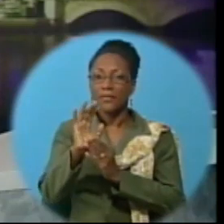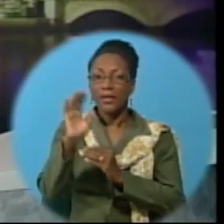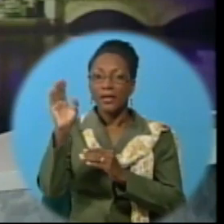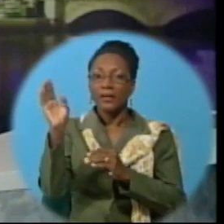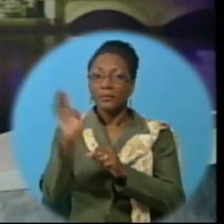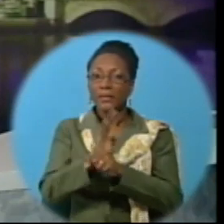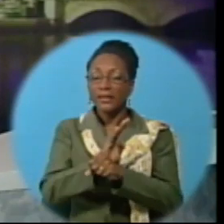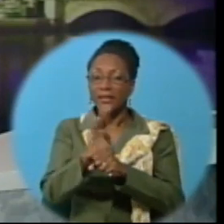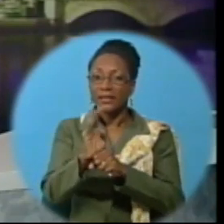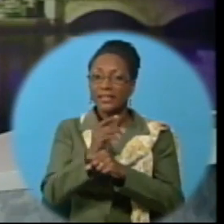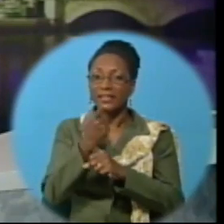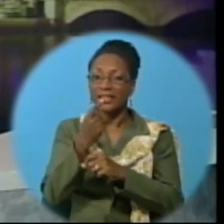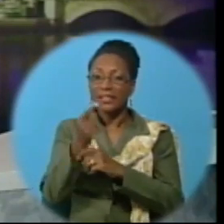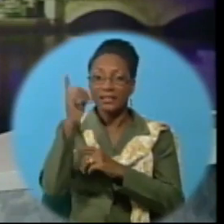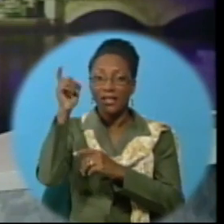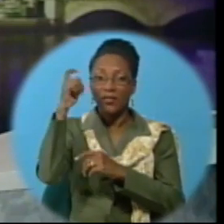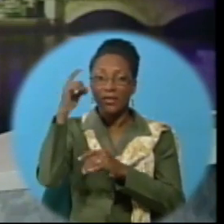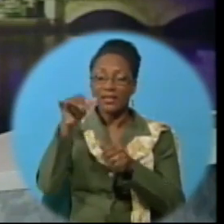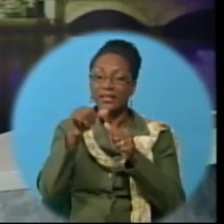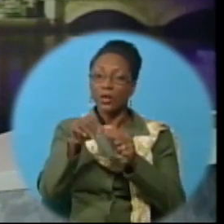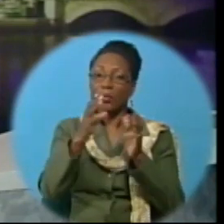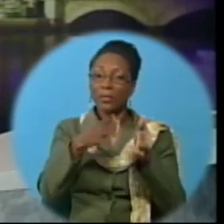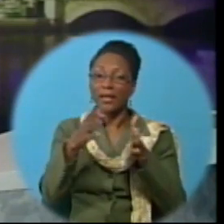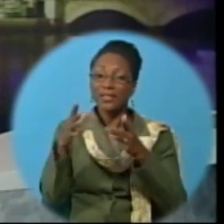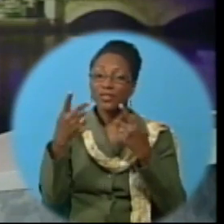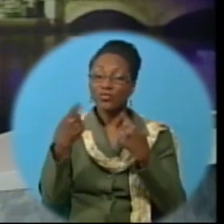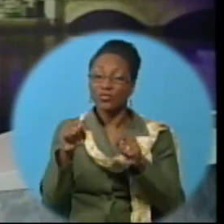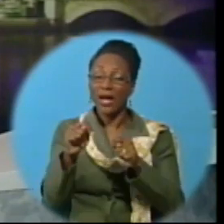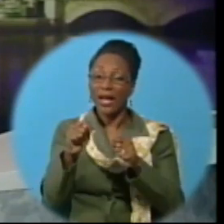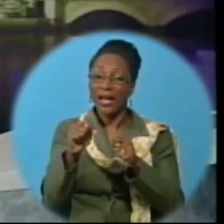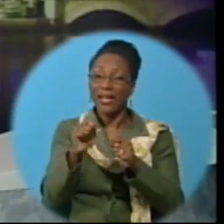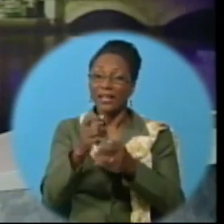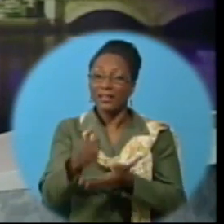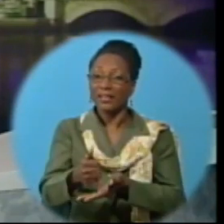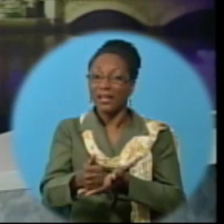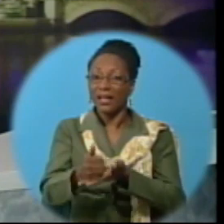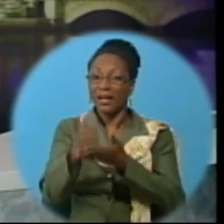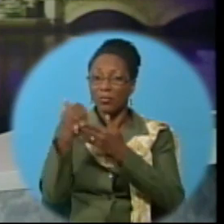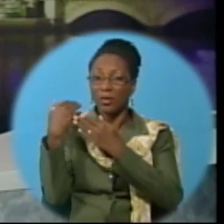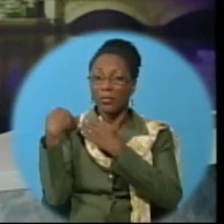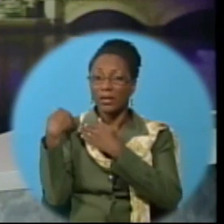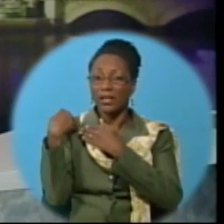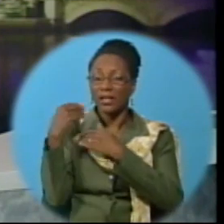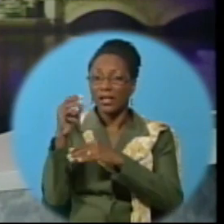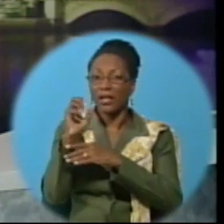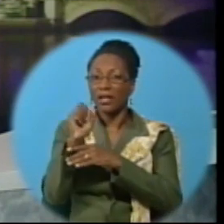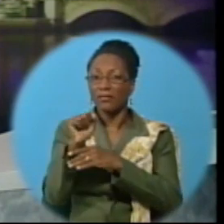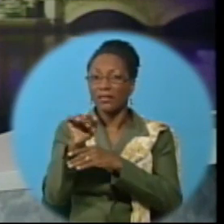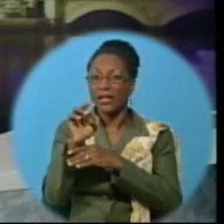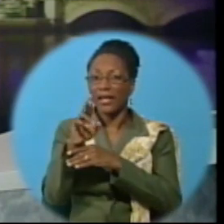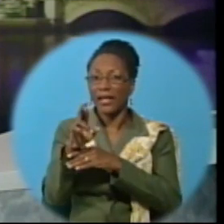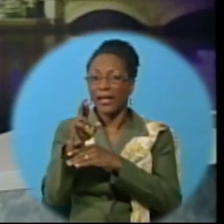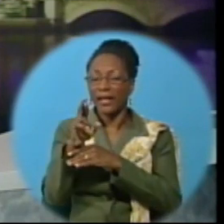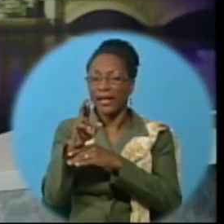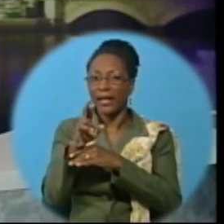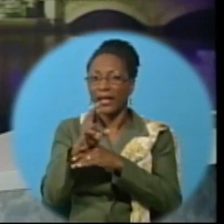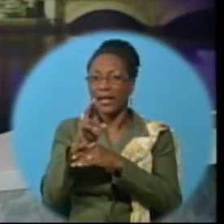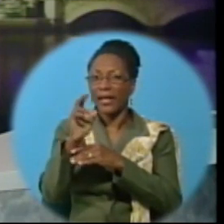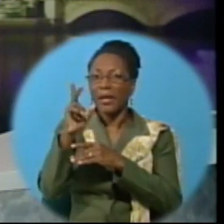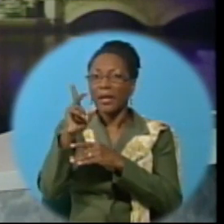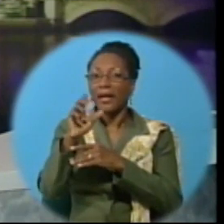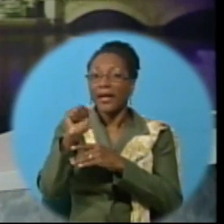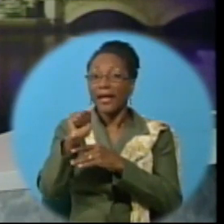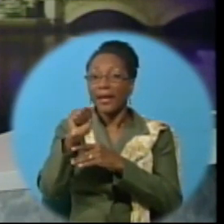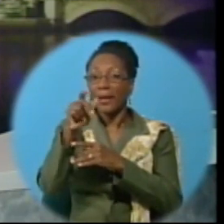In the business news tonight, we hear that government still plans to try easing the burden of the air passenger duty, or APD, on visitors